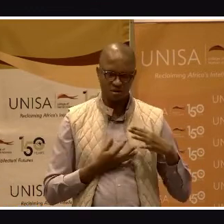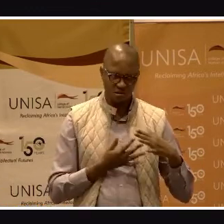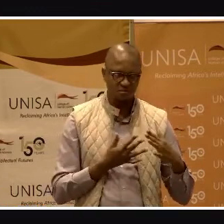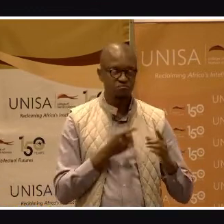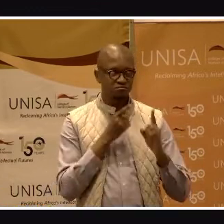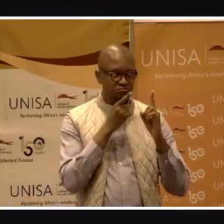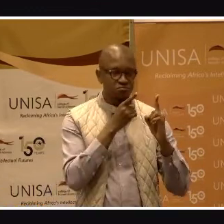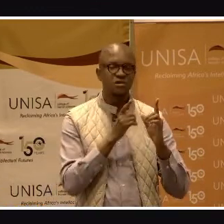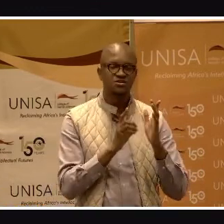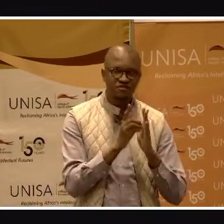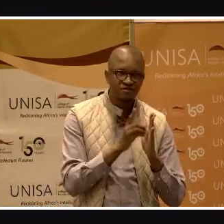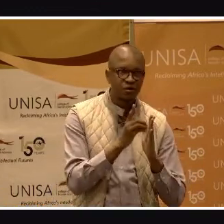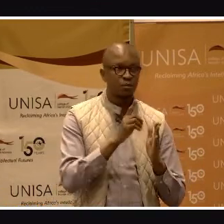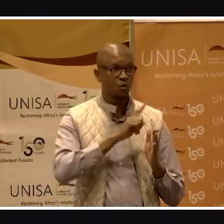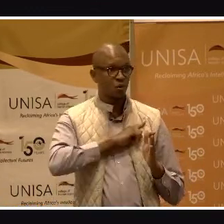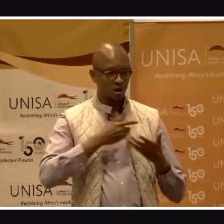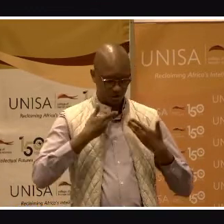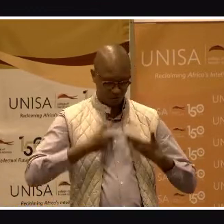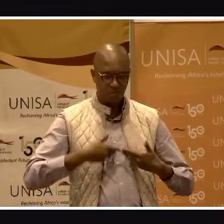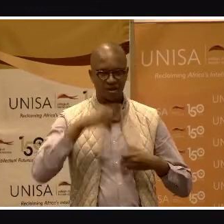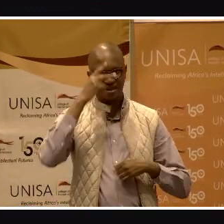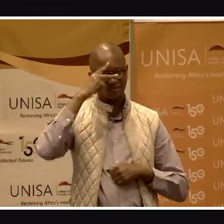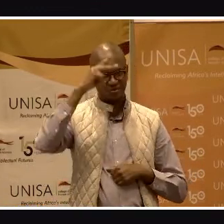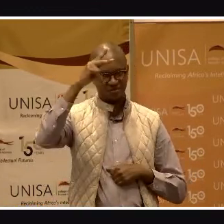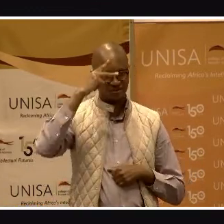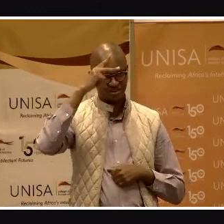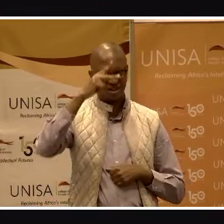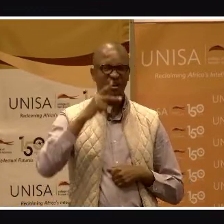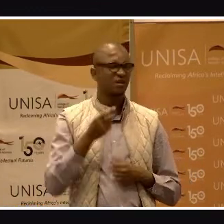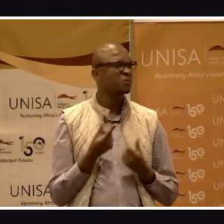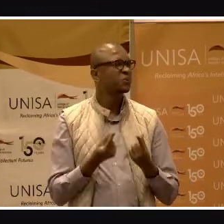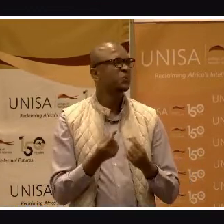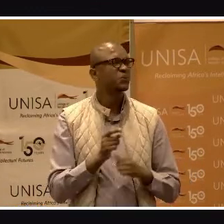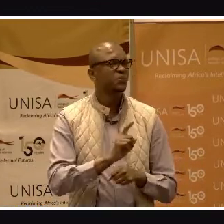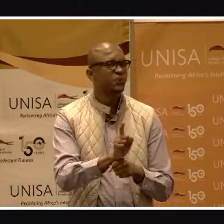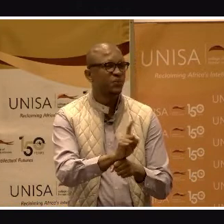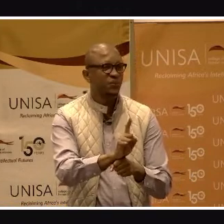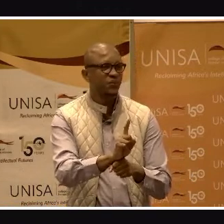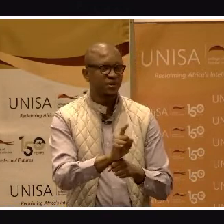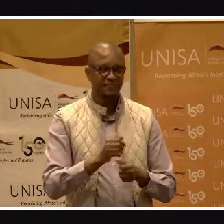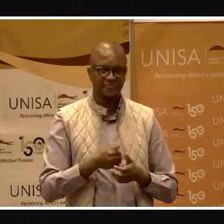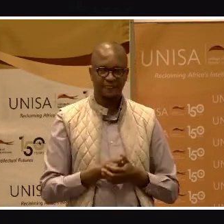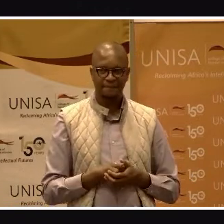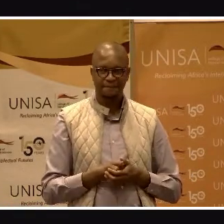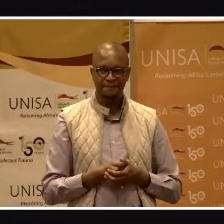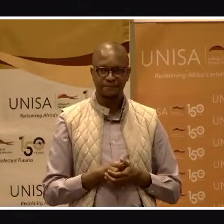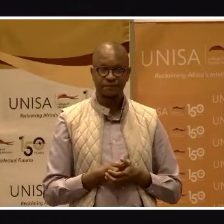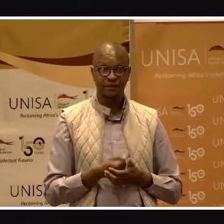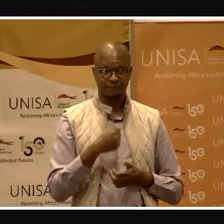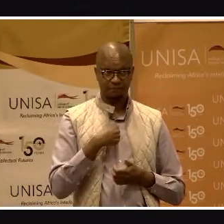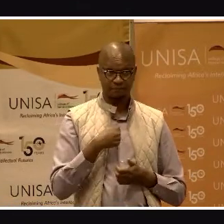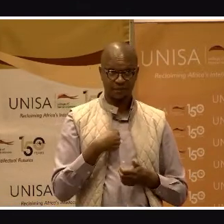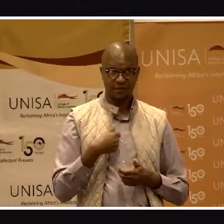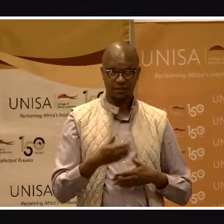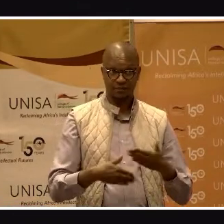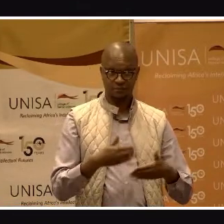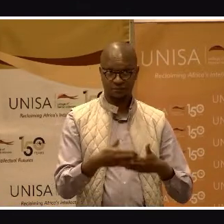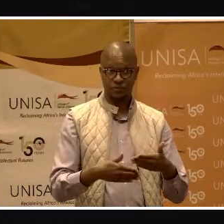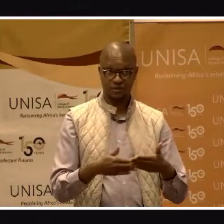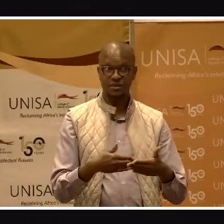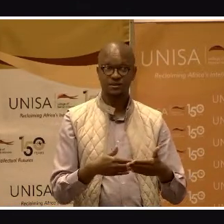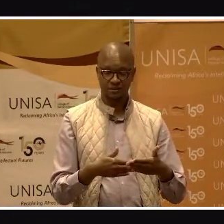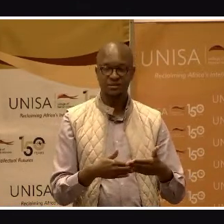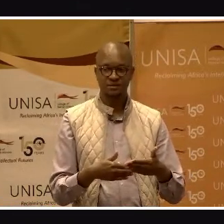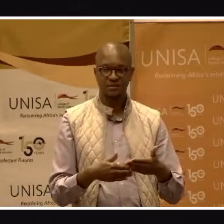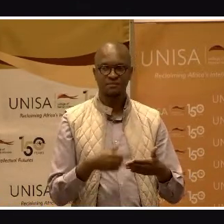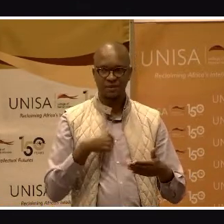order to rescue the situation? All right. So as I proceed, I want to talk about the 100 years